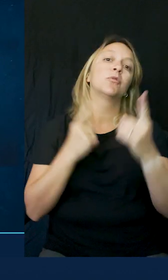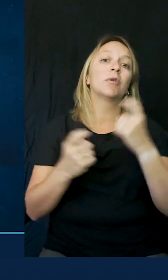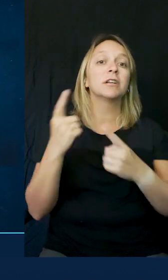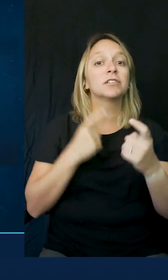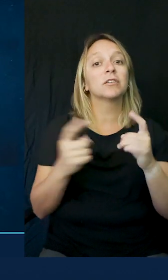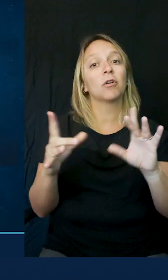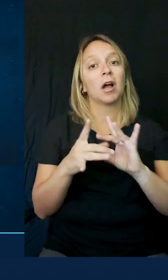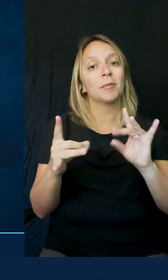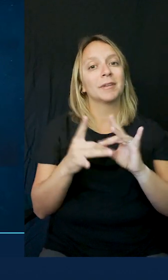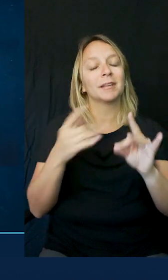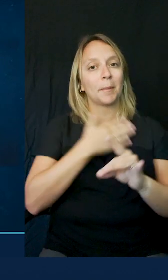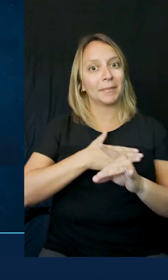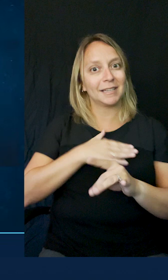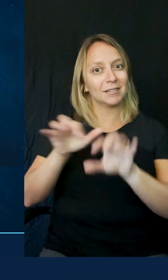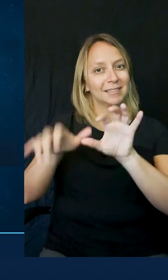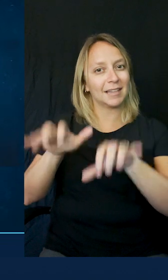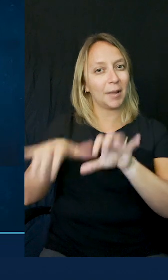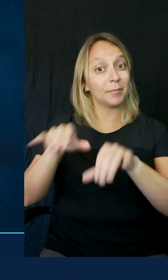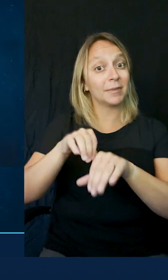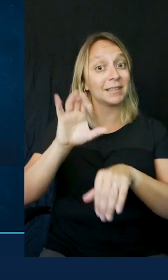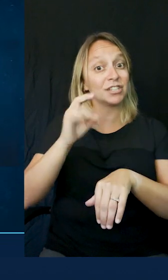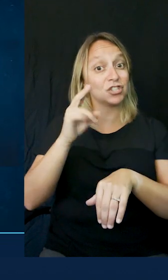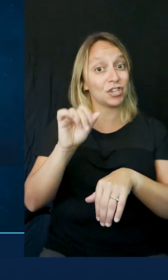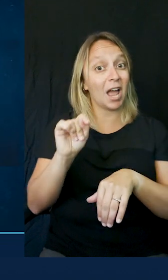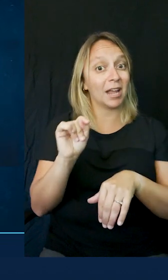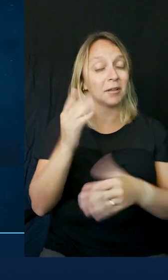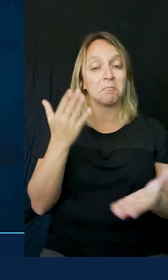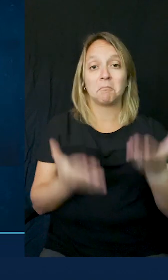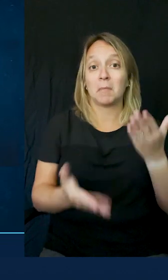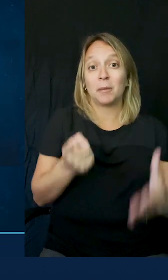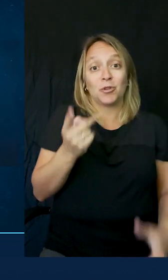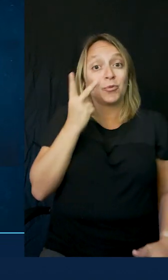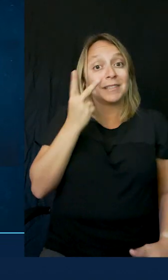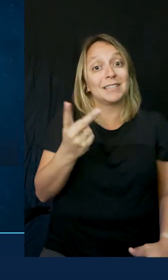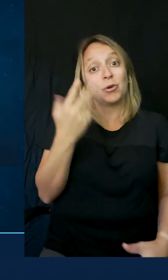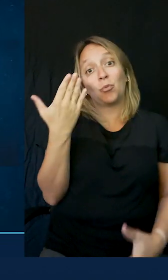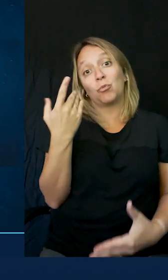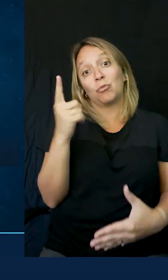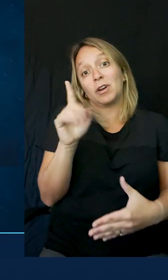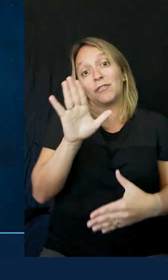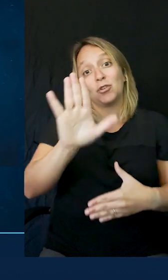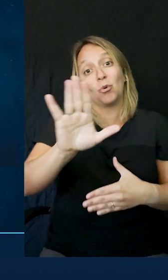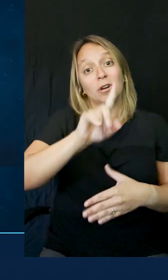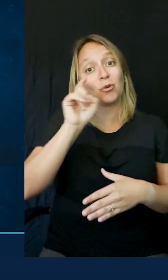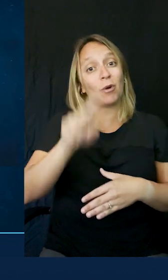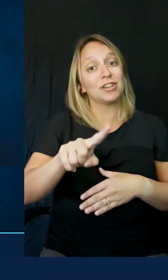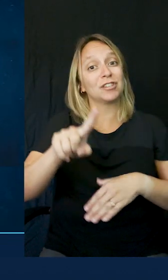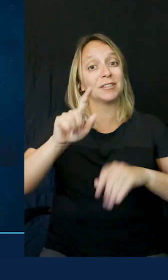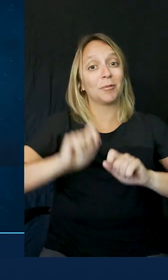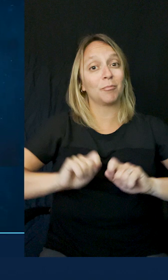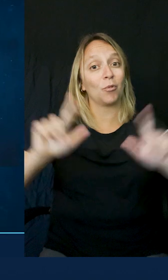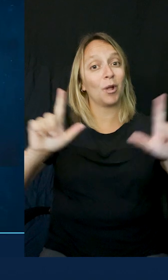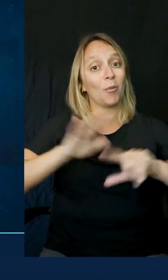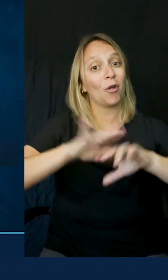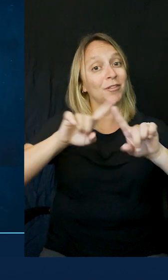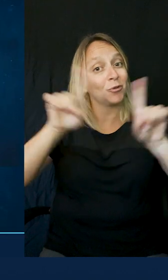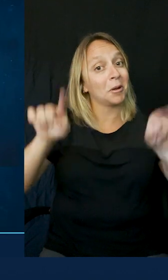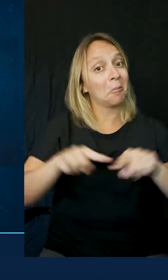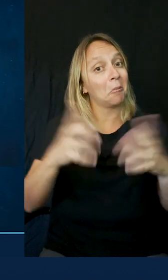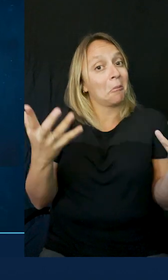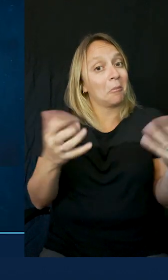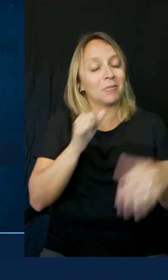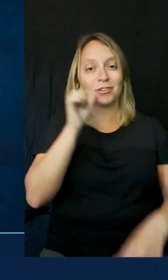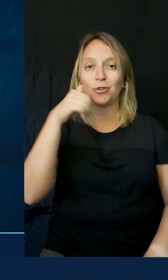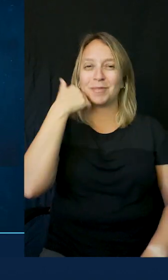speakers, please put those into the chat. And who knows, you might even see one of your comments or questions make it onto the screen, so don't be